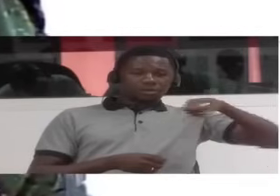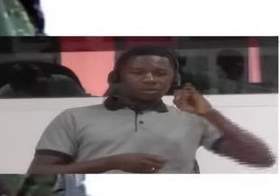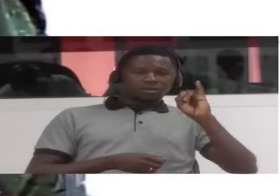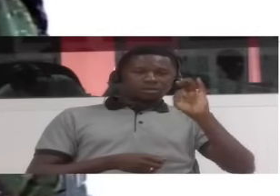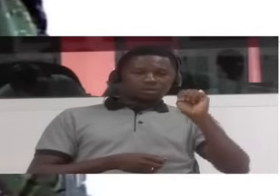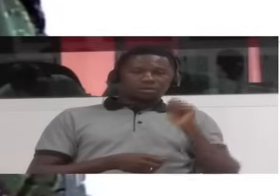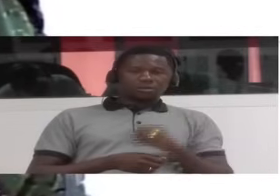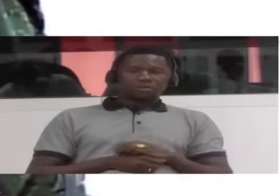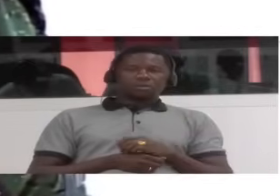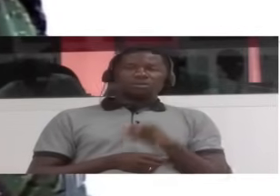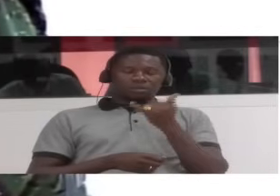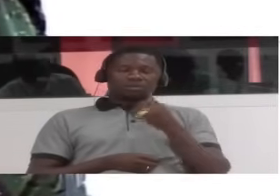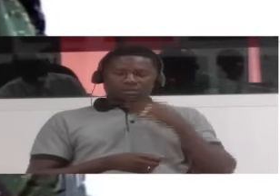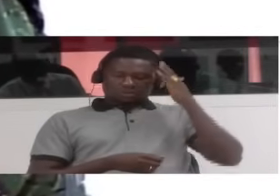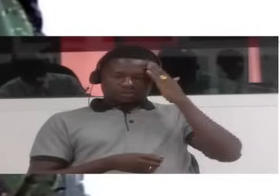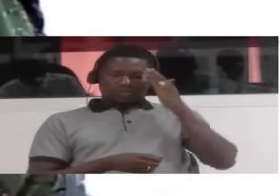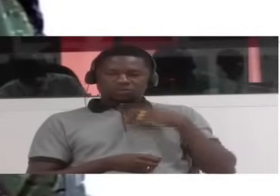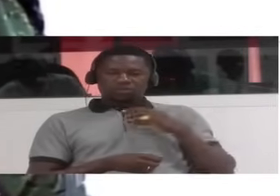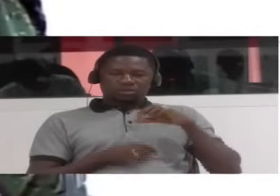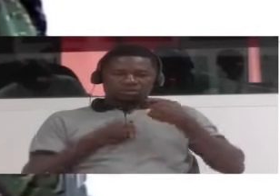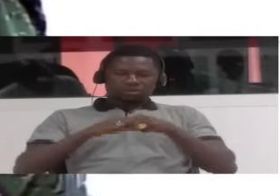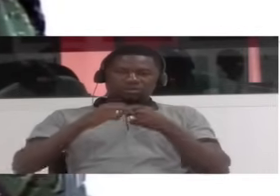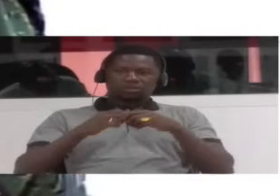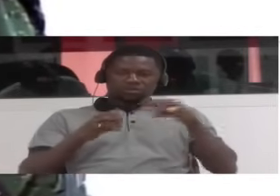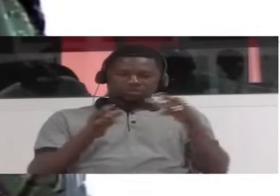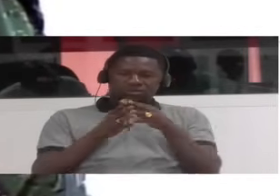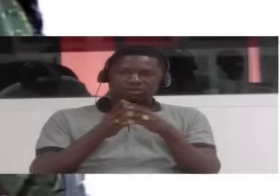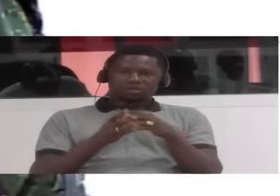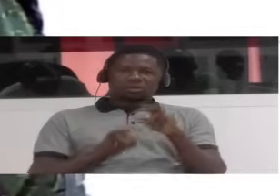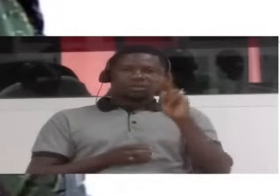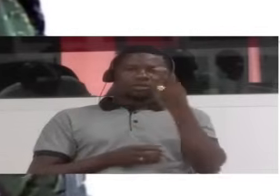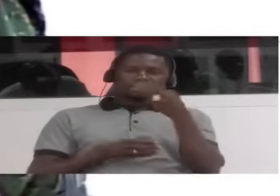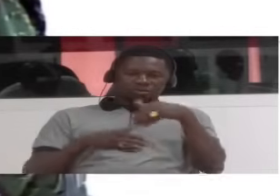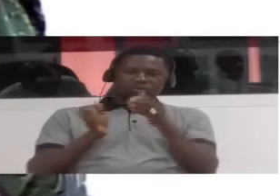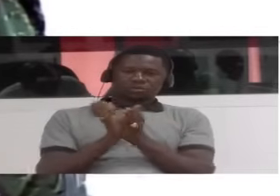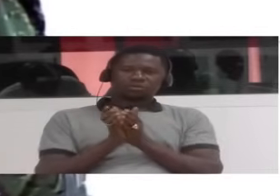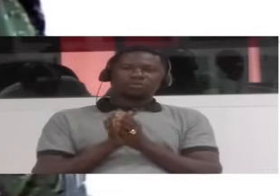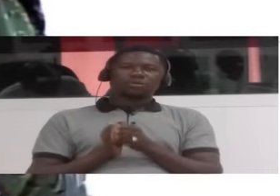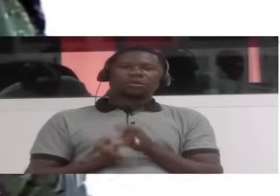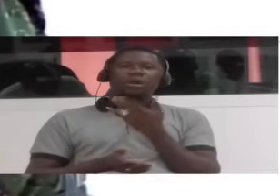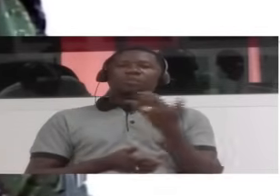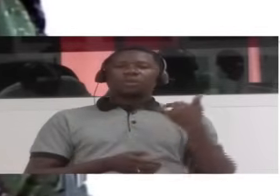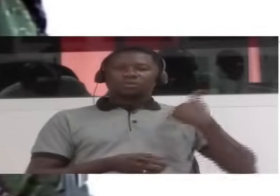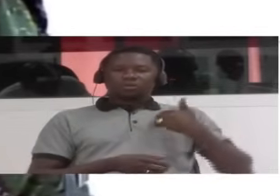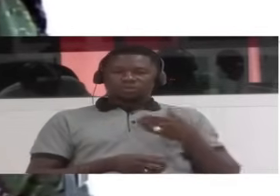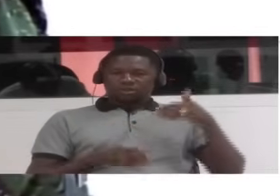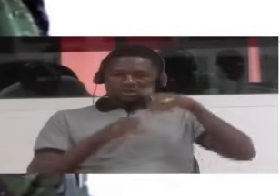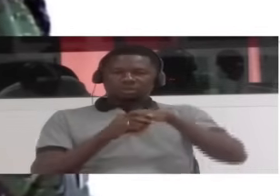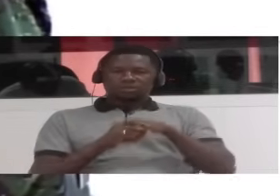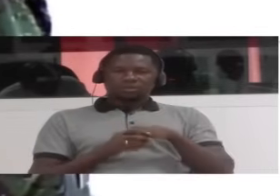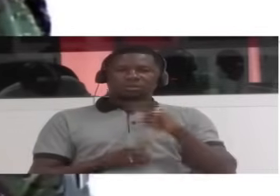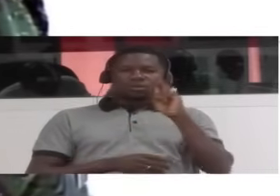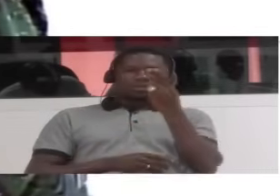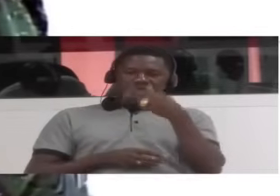together. Second batch? Yes. How many people were in the second batch? The